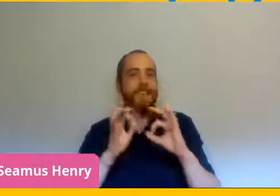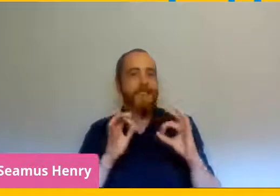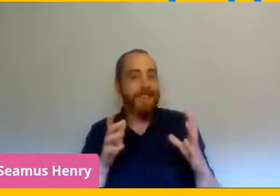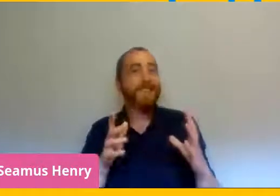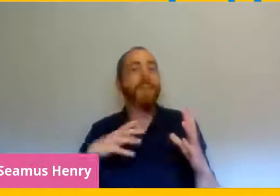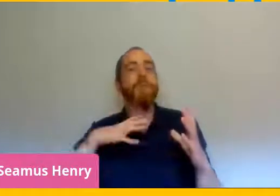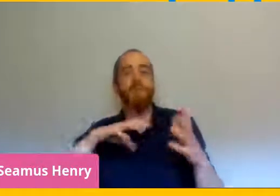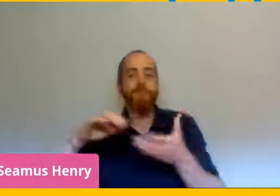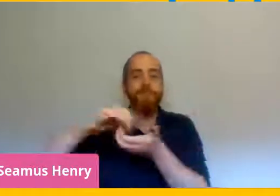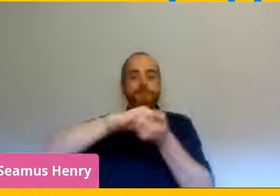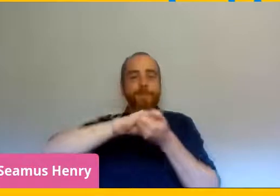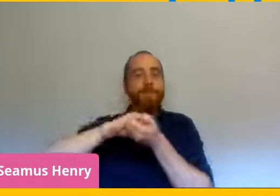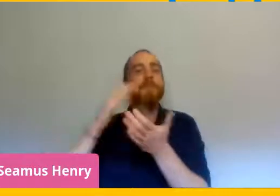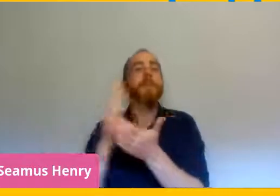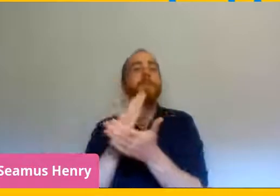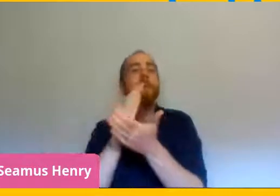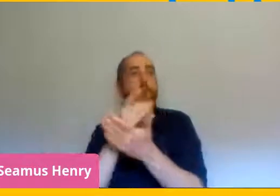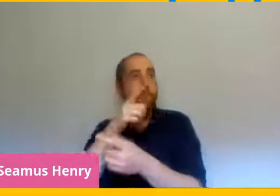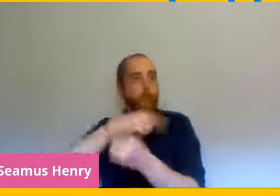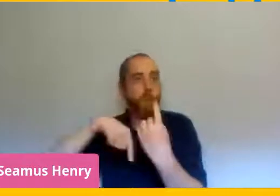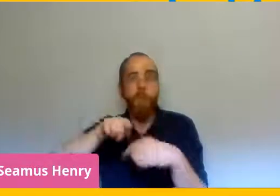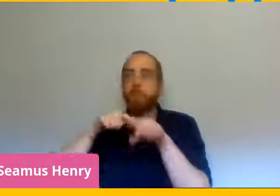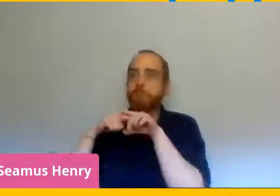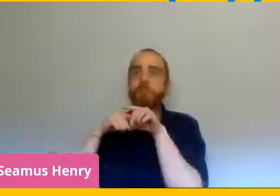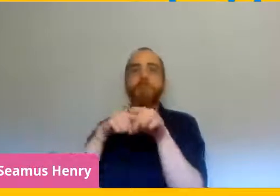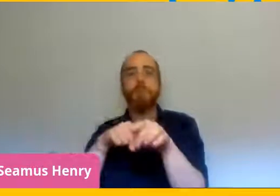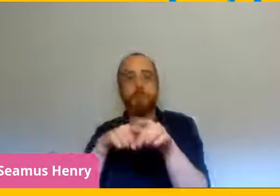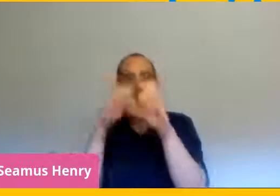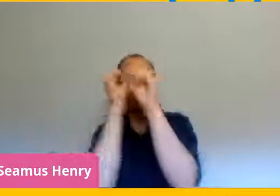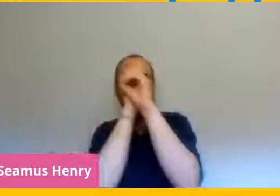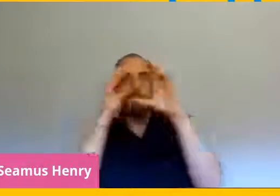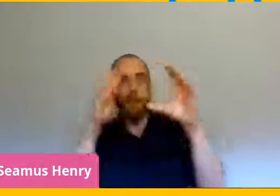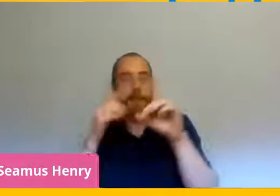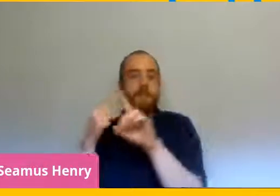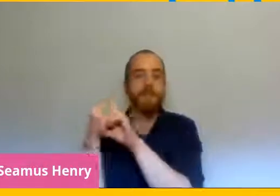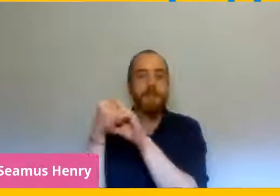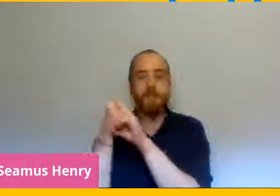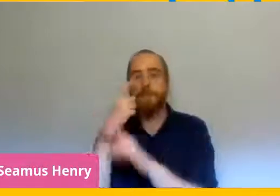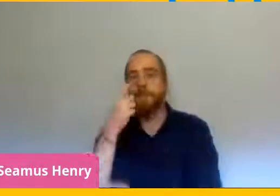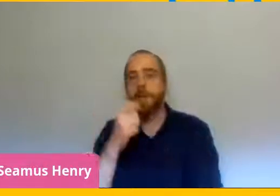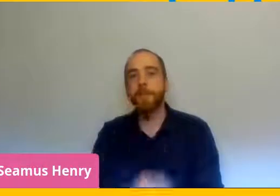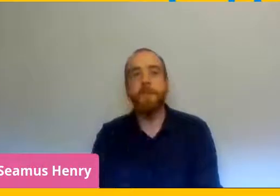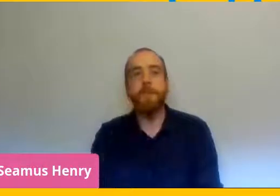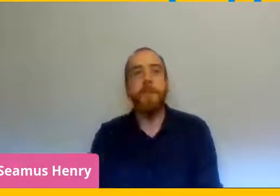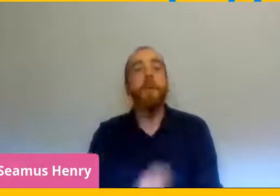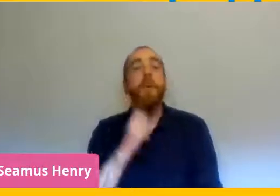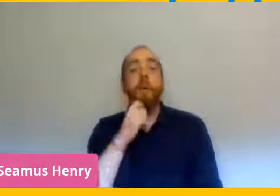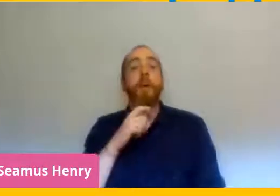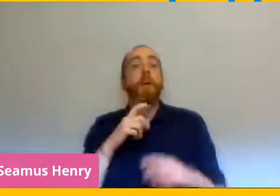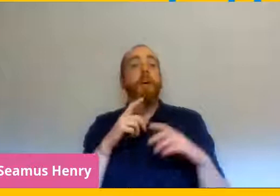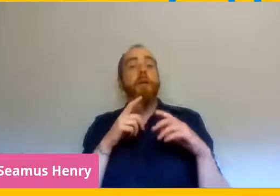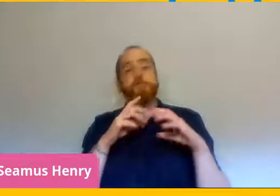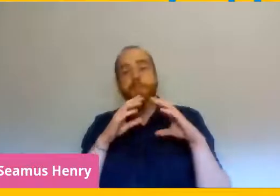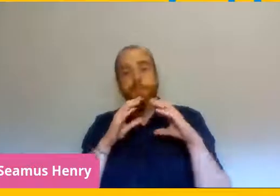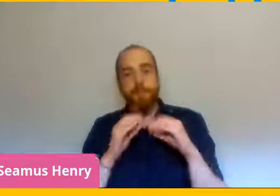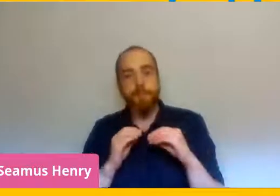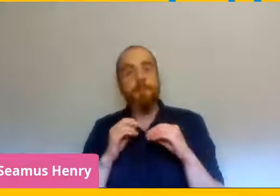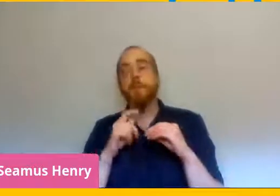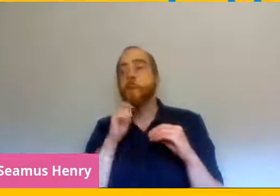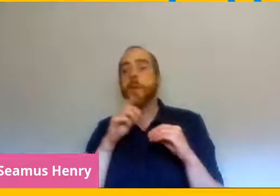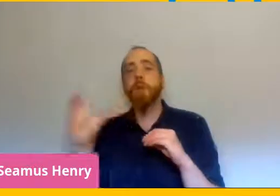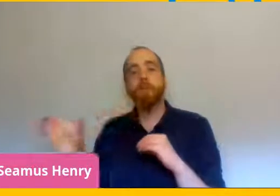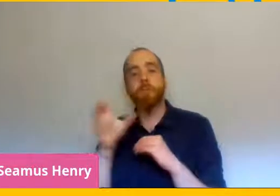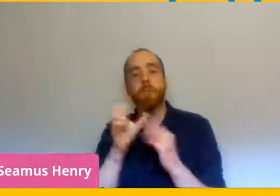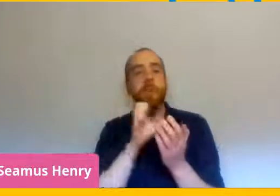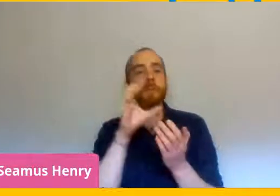TUC things as well. I'm going to stop talking because Christina needs to come in and tell you a little bit more about the future events that we've